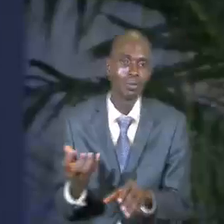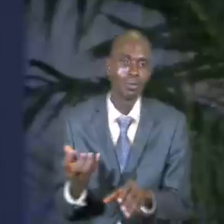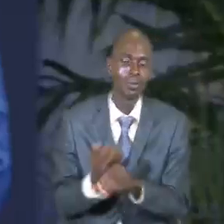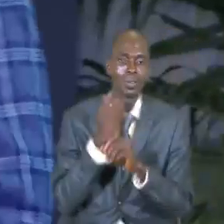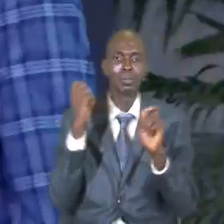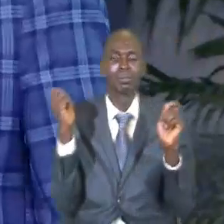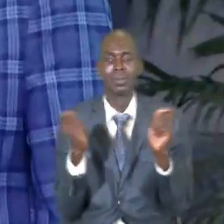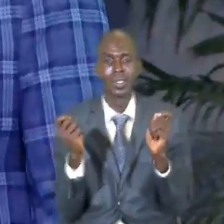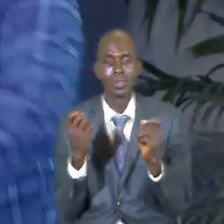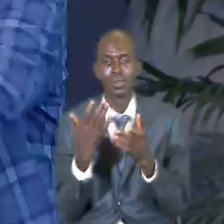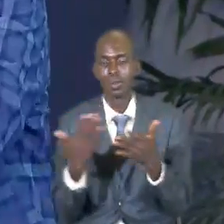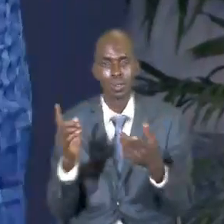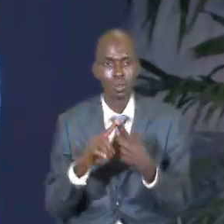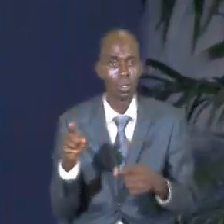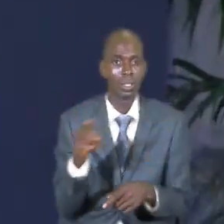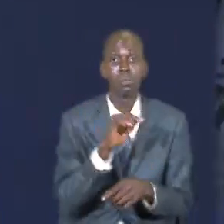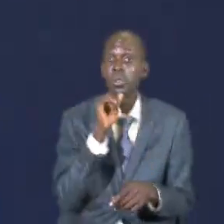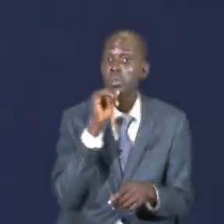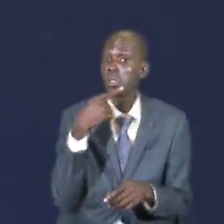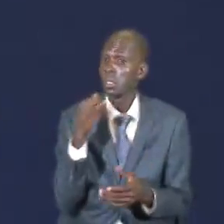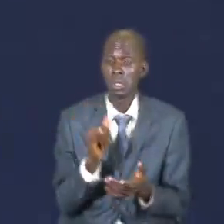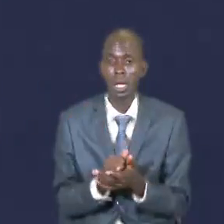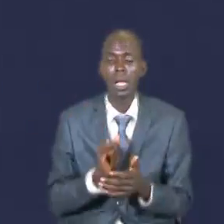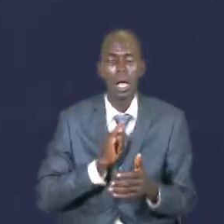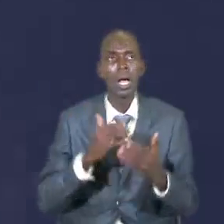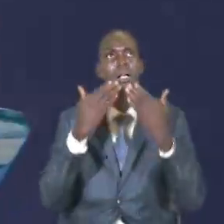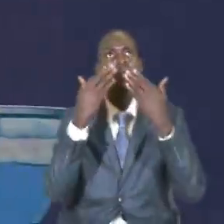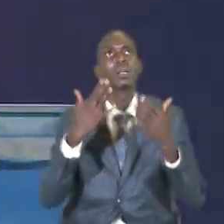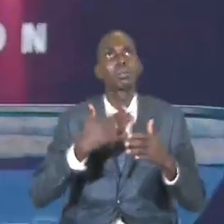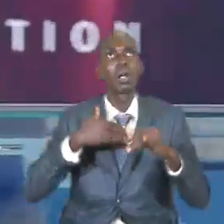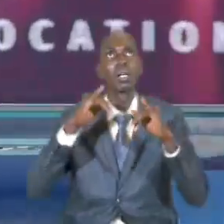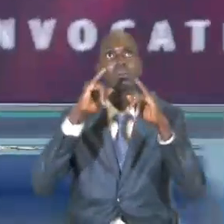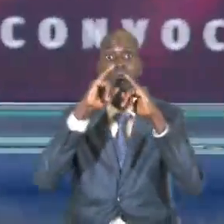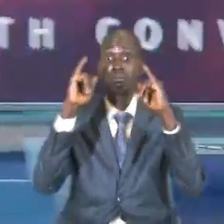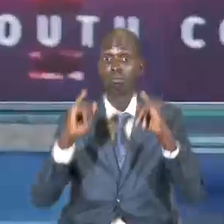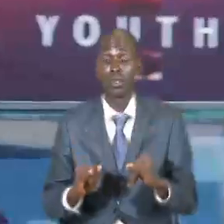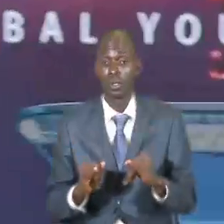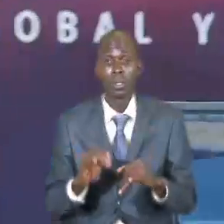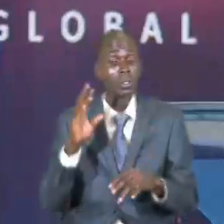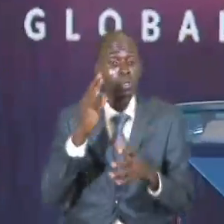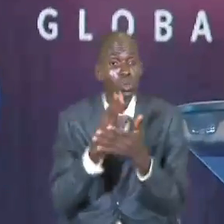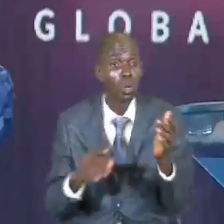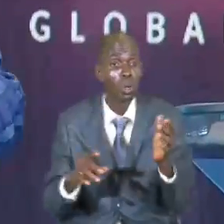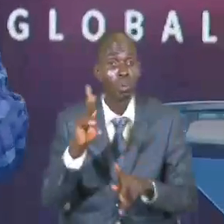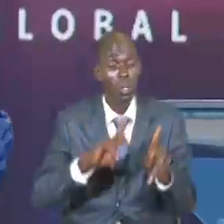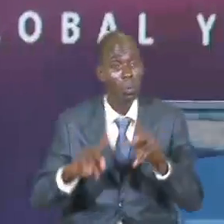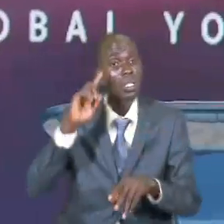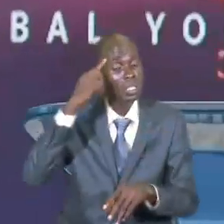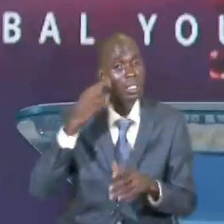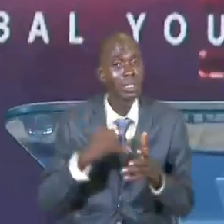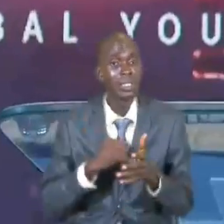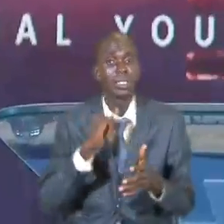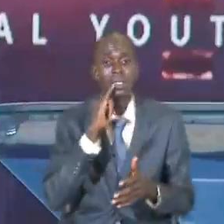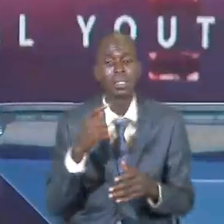I thank my idol. Some people think it's an idol. Some people say, I thank my gang. Other people